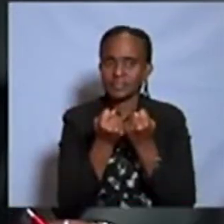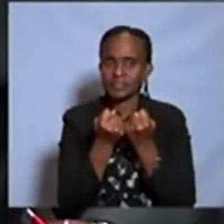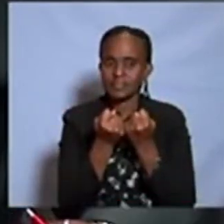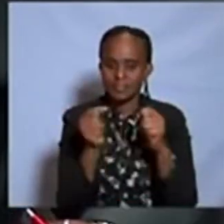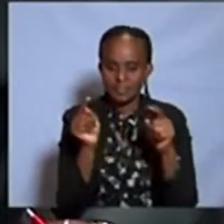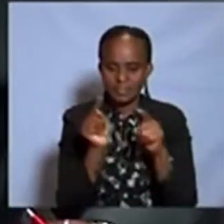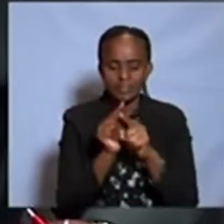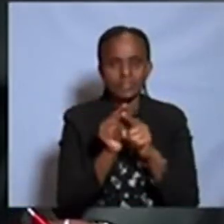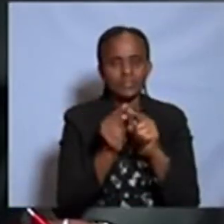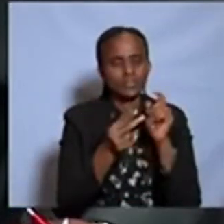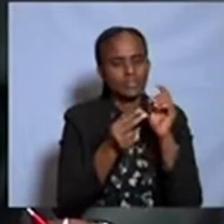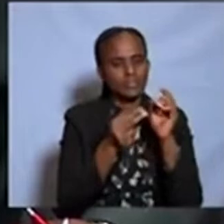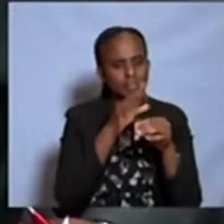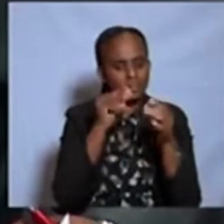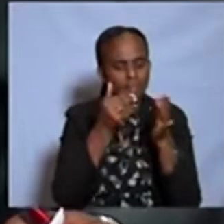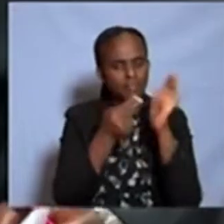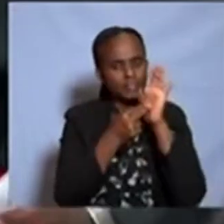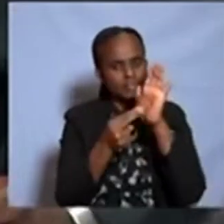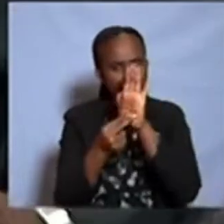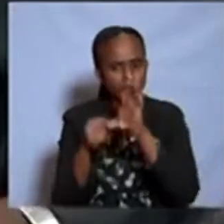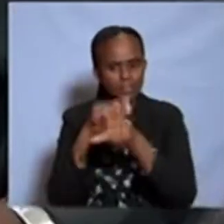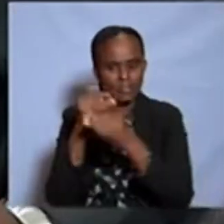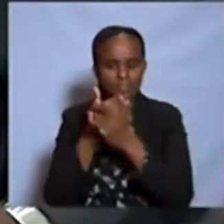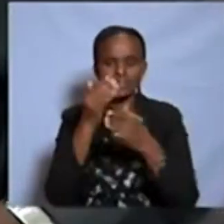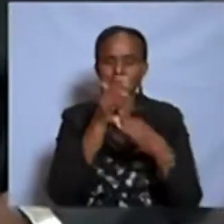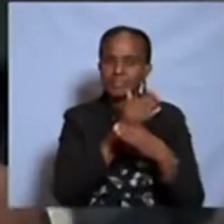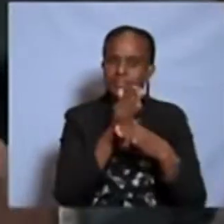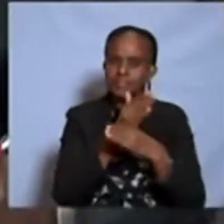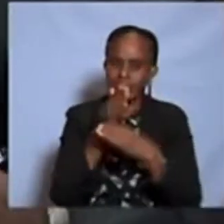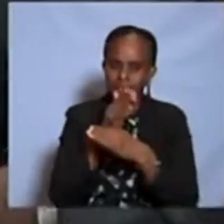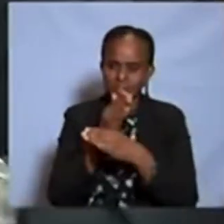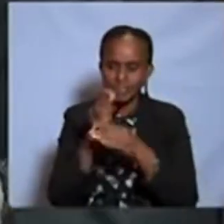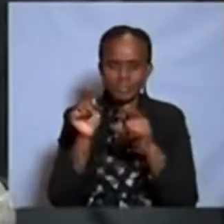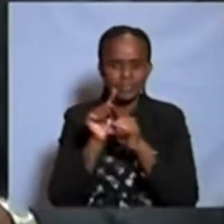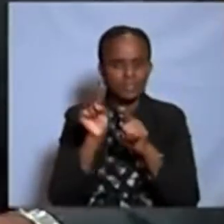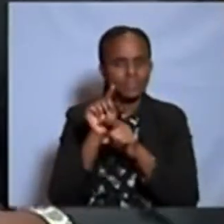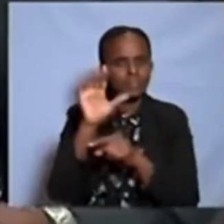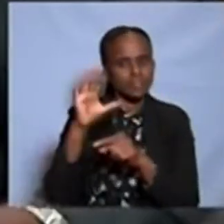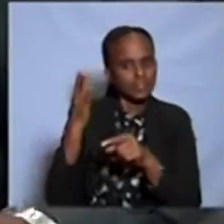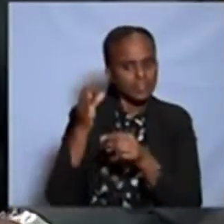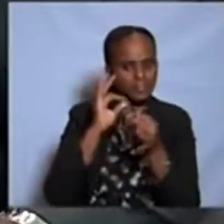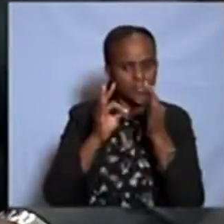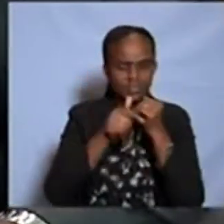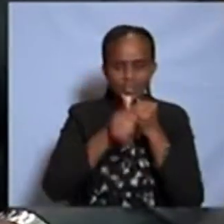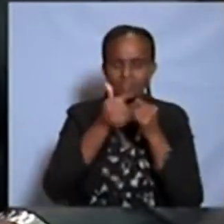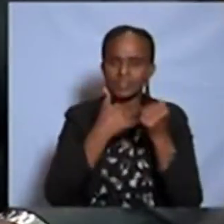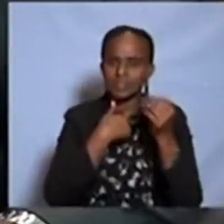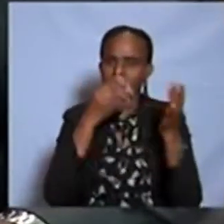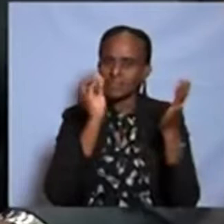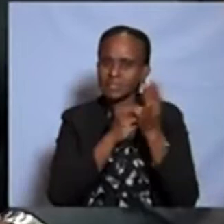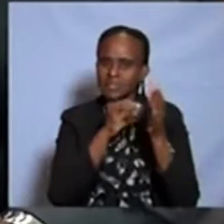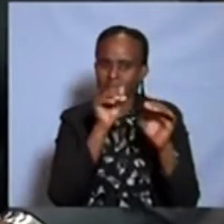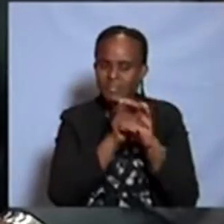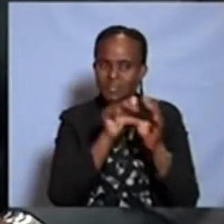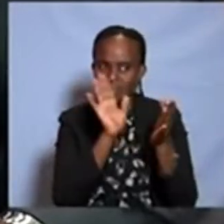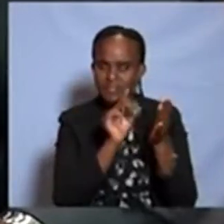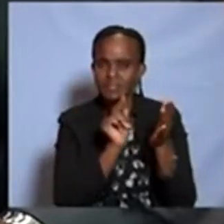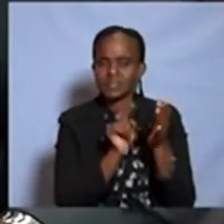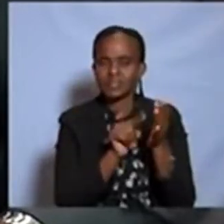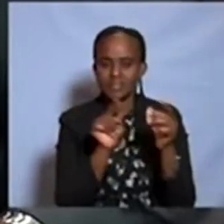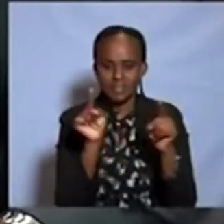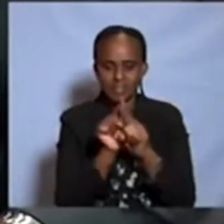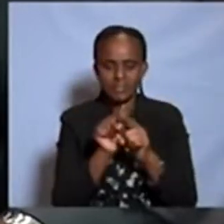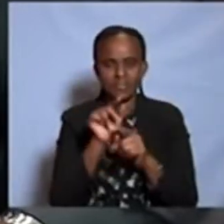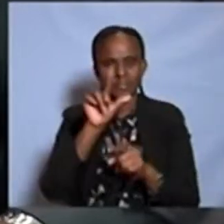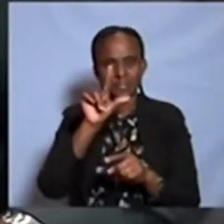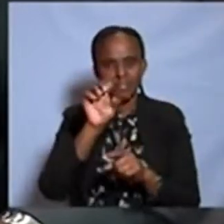to capture all businesses. It goes back to, if you had put this in place on